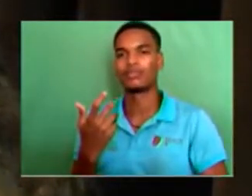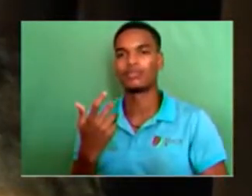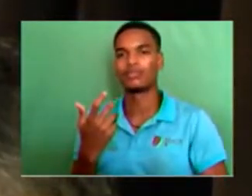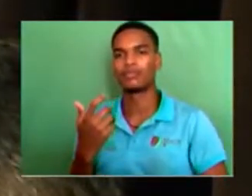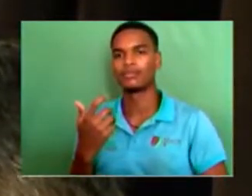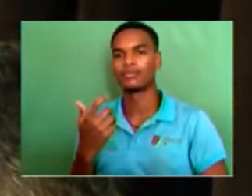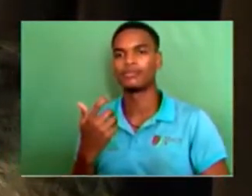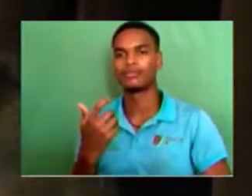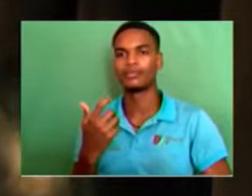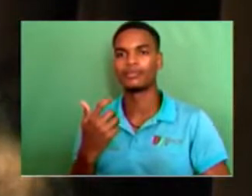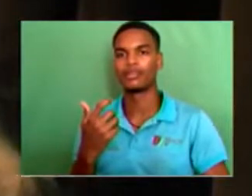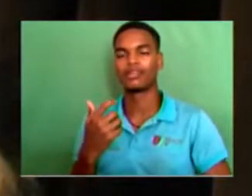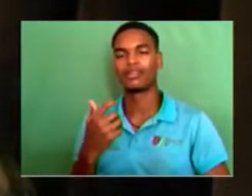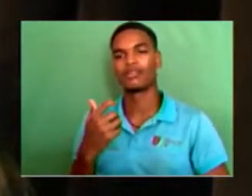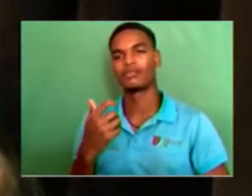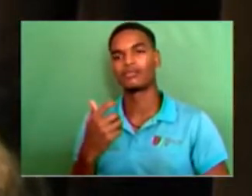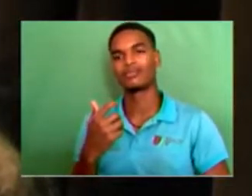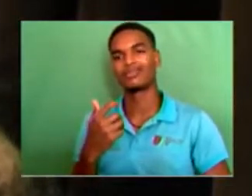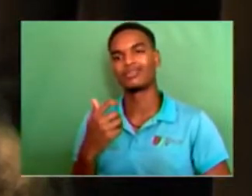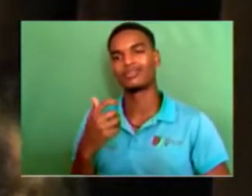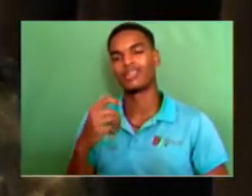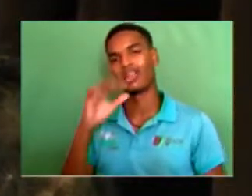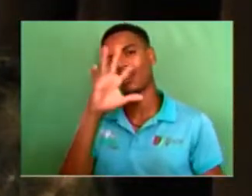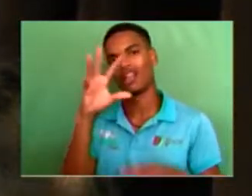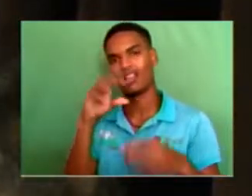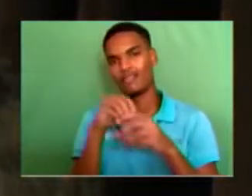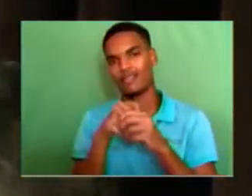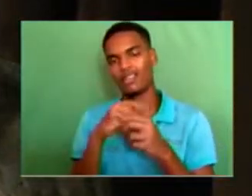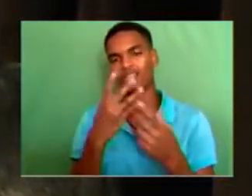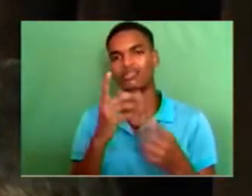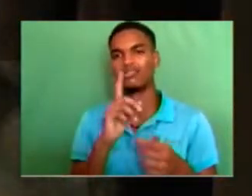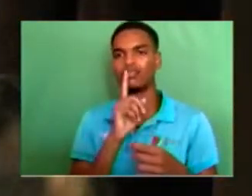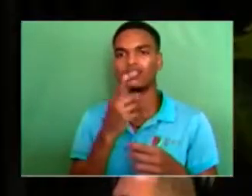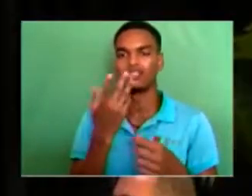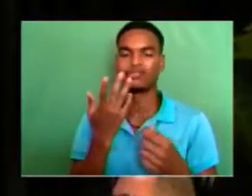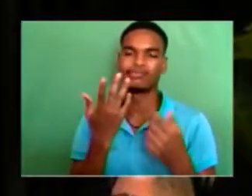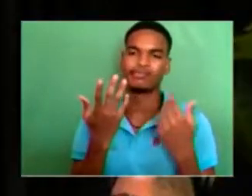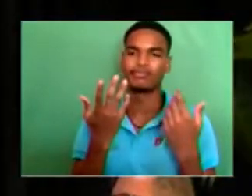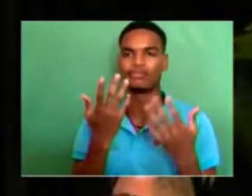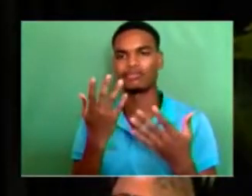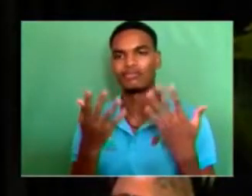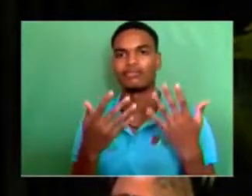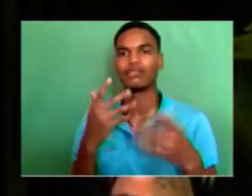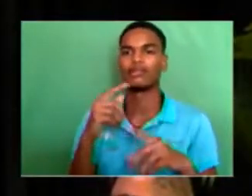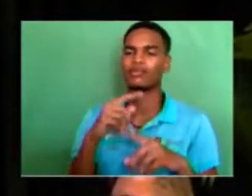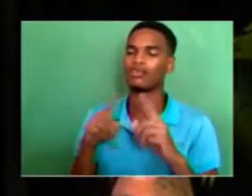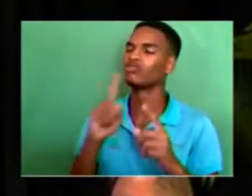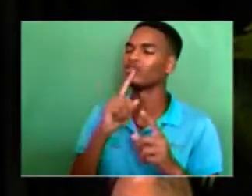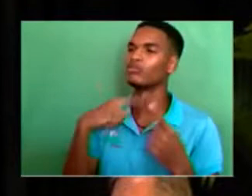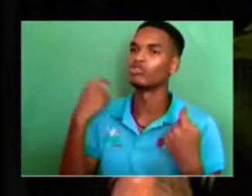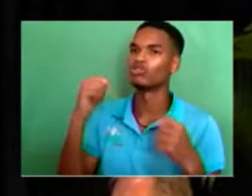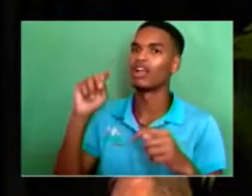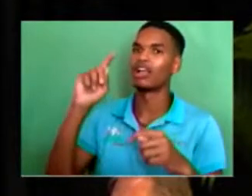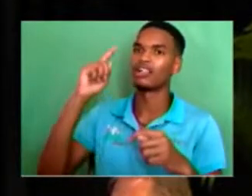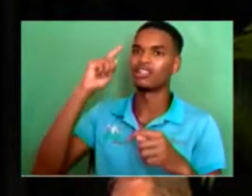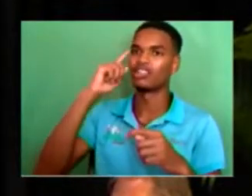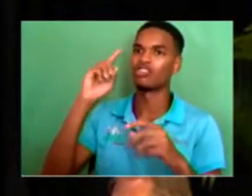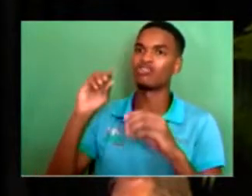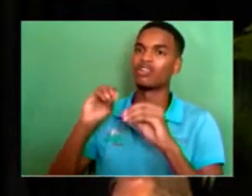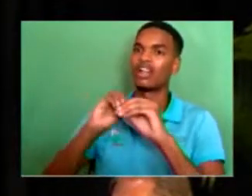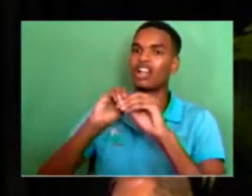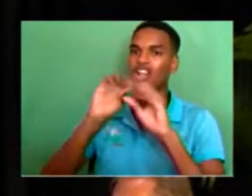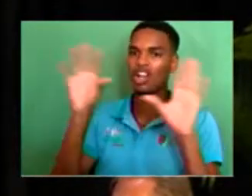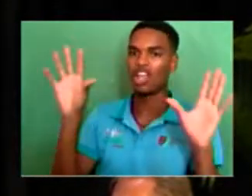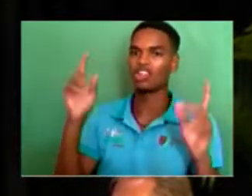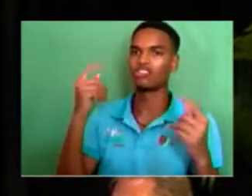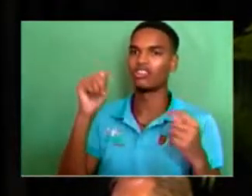is will certainly affect. Yeah, just trying to give a realistic picture. Yeah, Right, in terms right. of But what the rule of thumb we use is about 18 months.